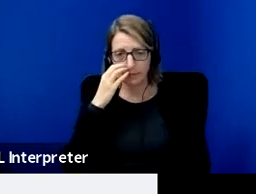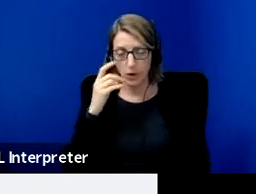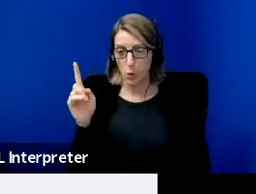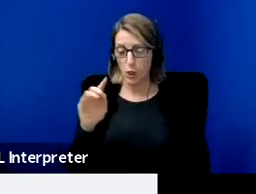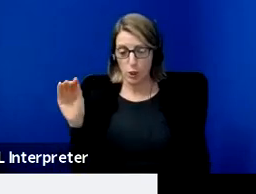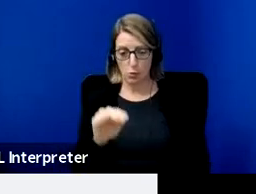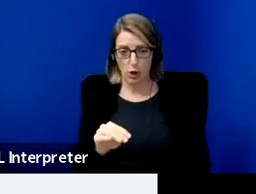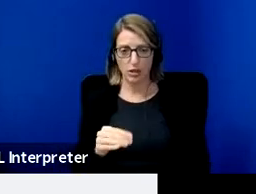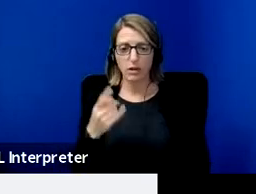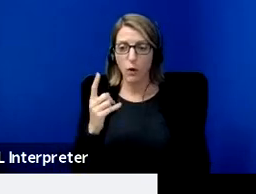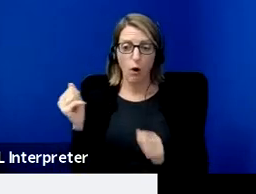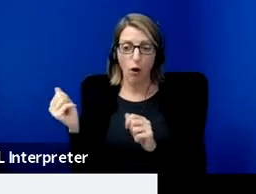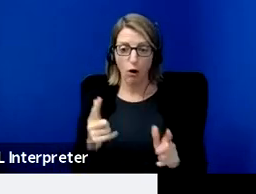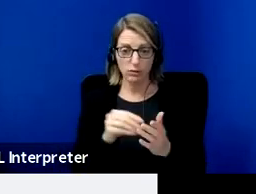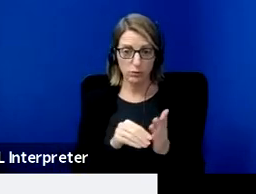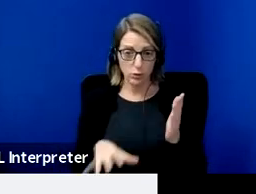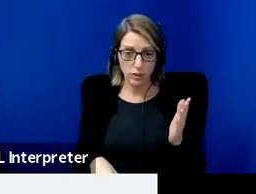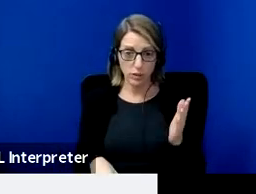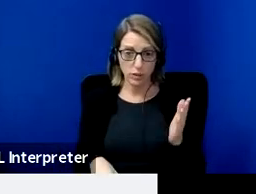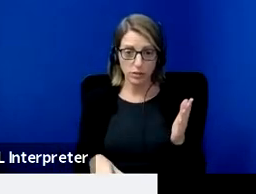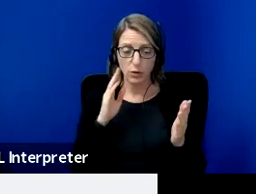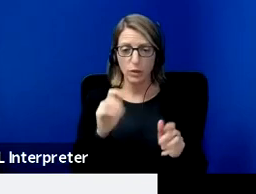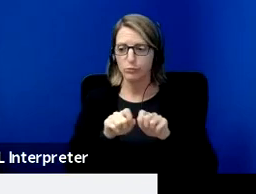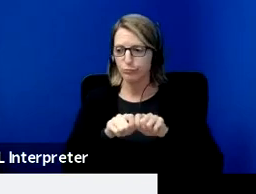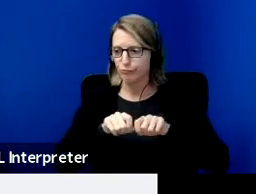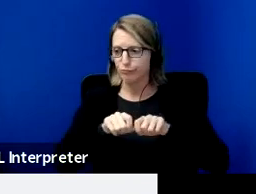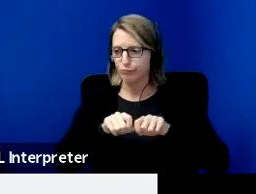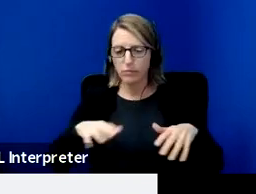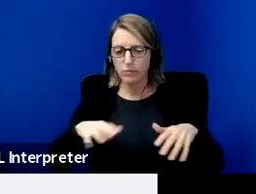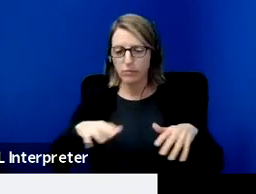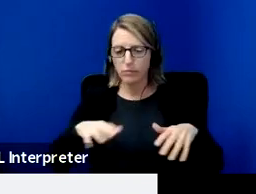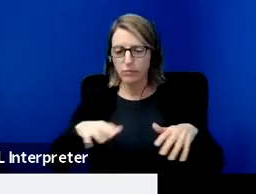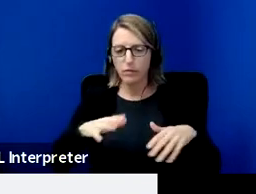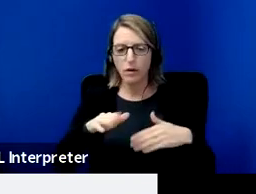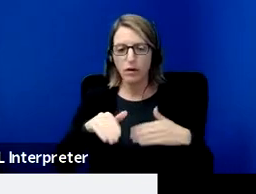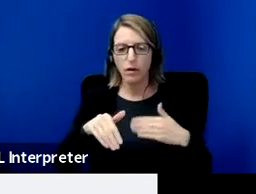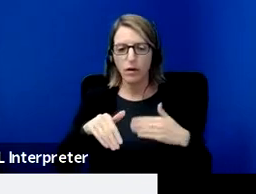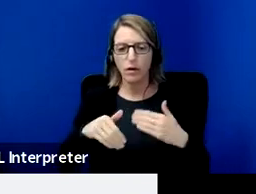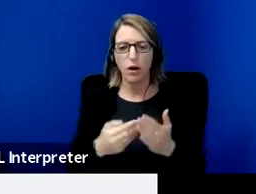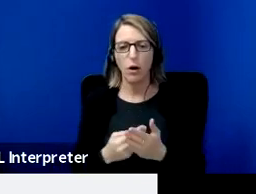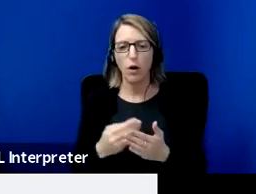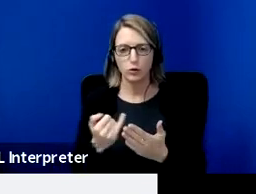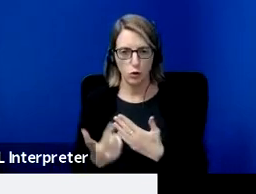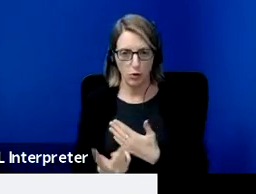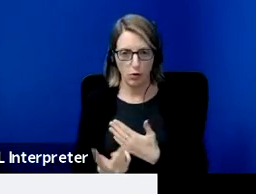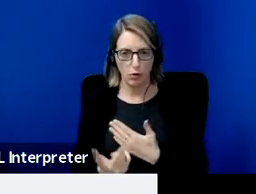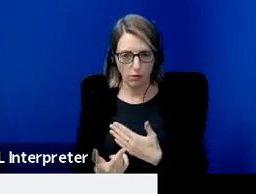So if this is for all students, it will go to all of their journals. I click all, or I can